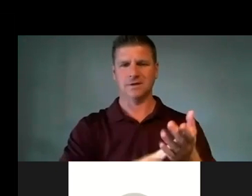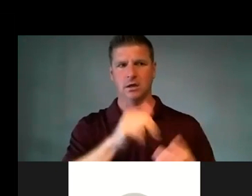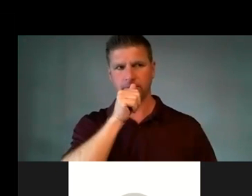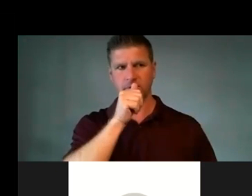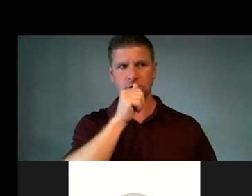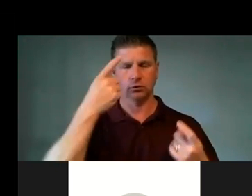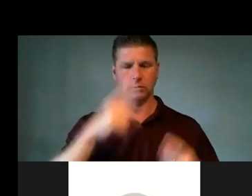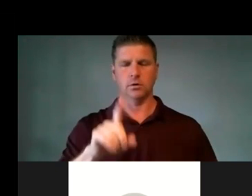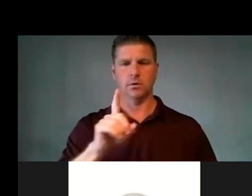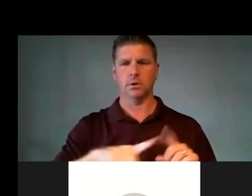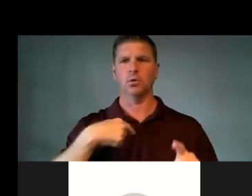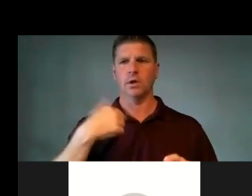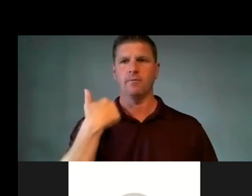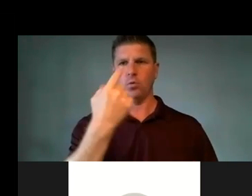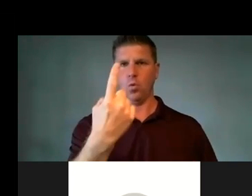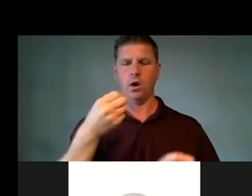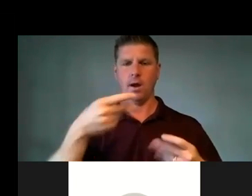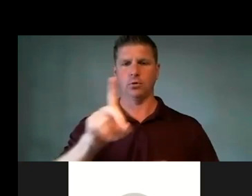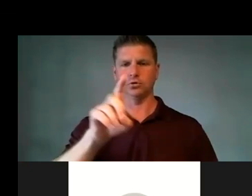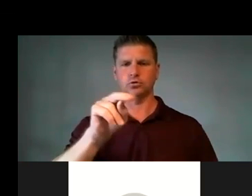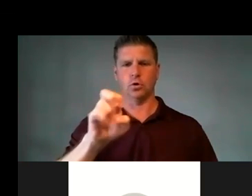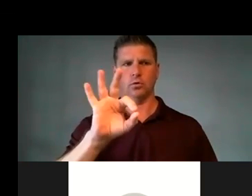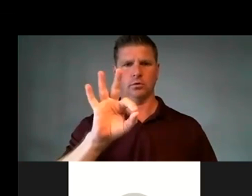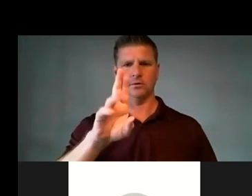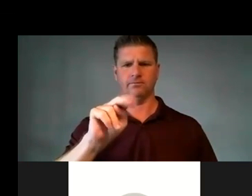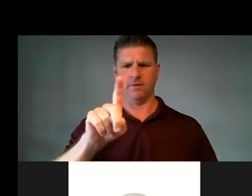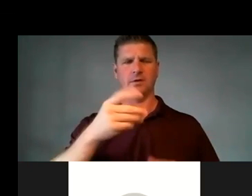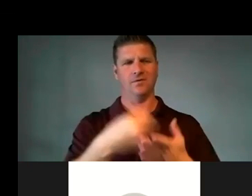agreements, but we have one Opportunity Zone Fund that has